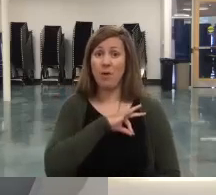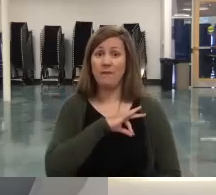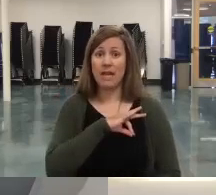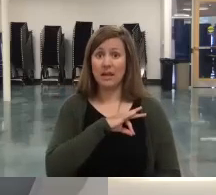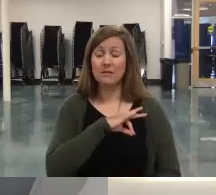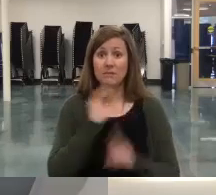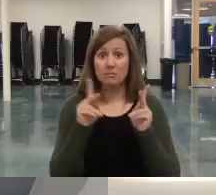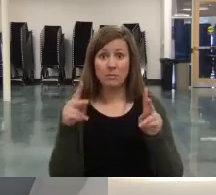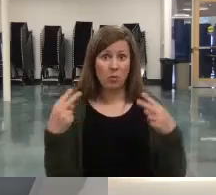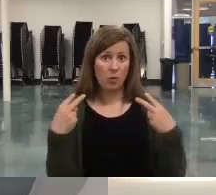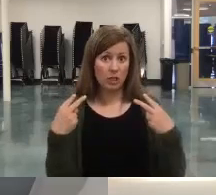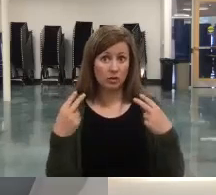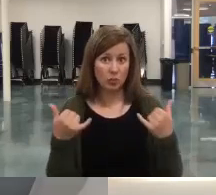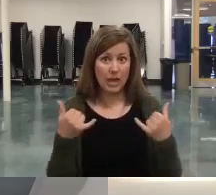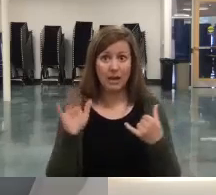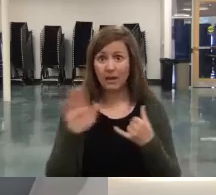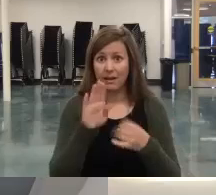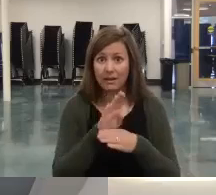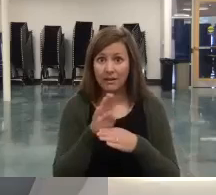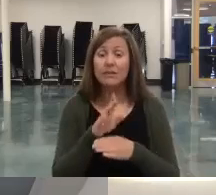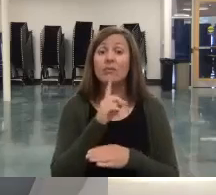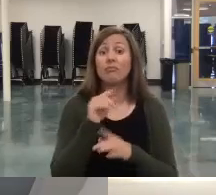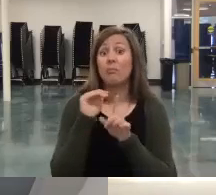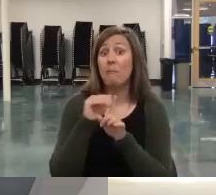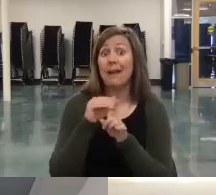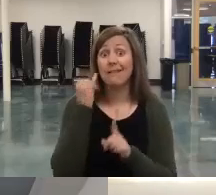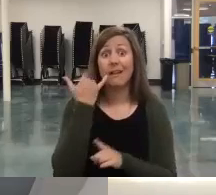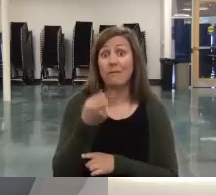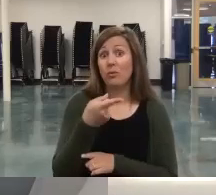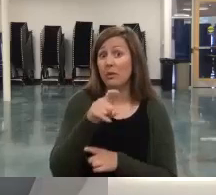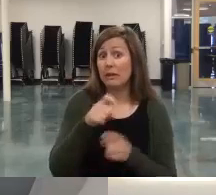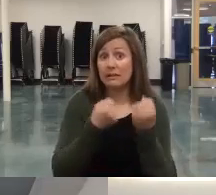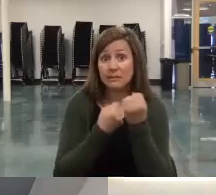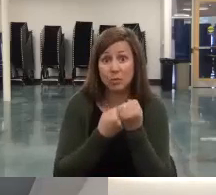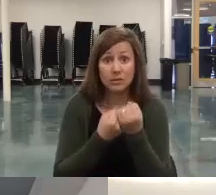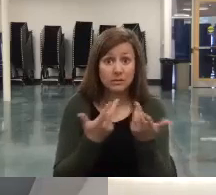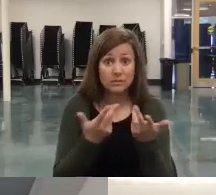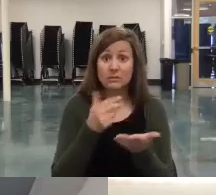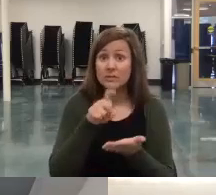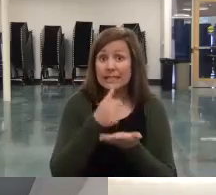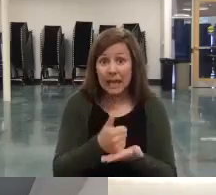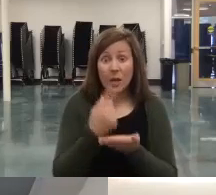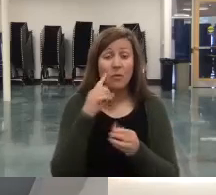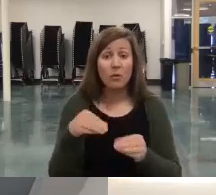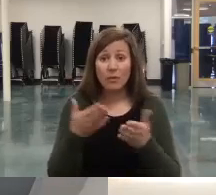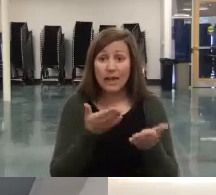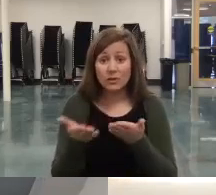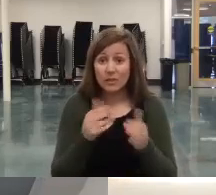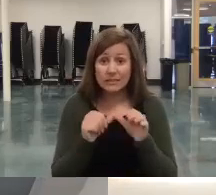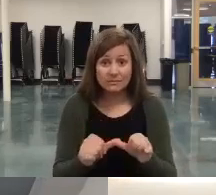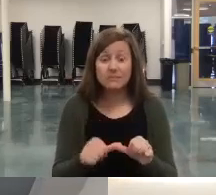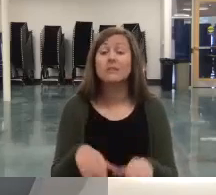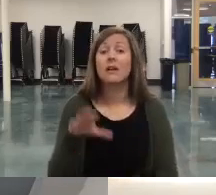viewing today, just a reminder that if you need support to provide services during the pandemic, just